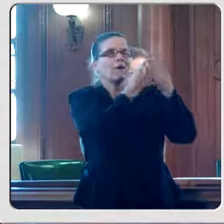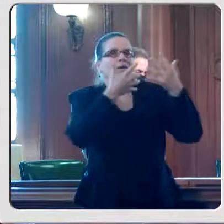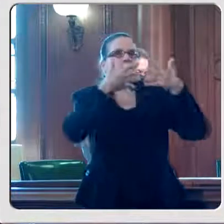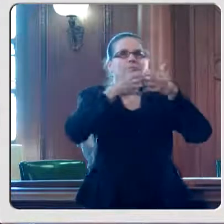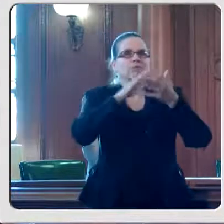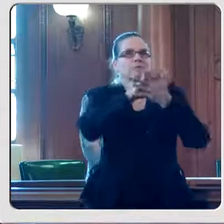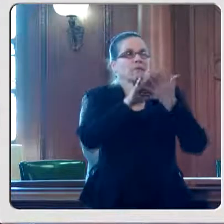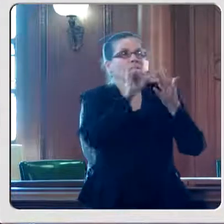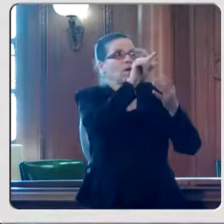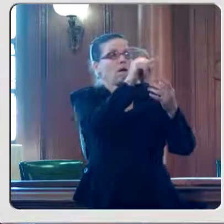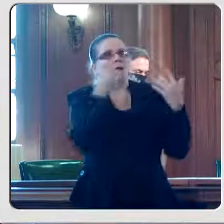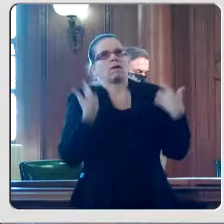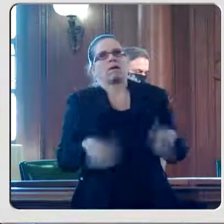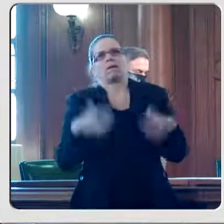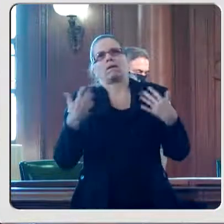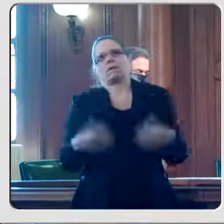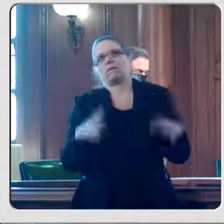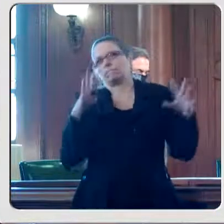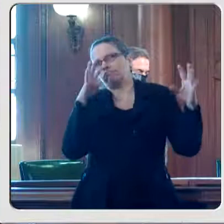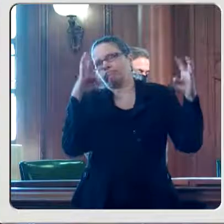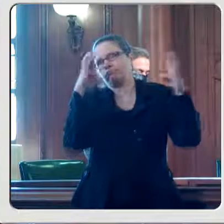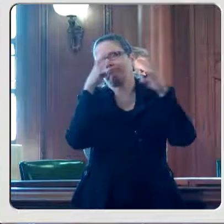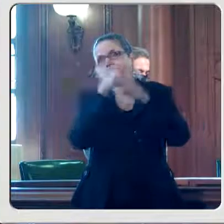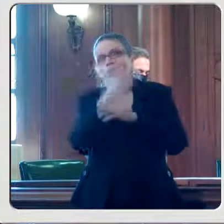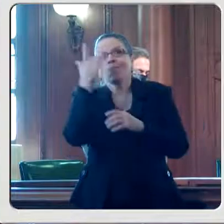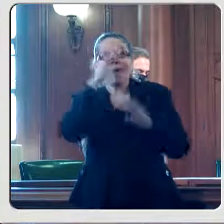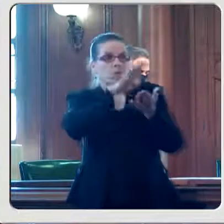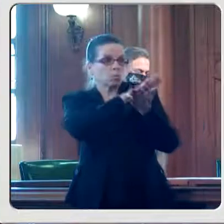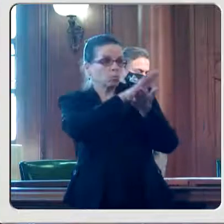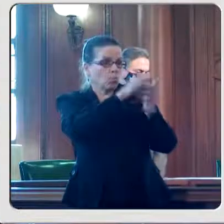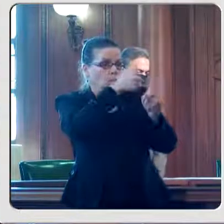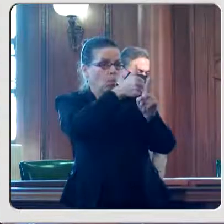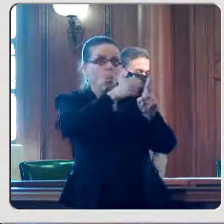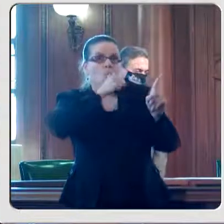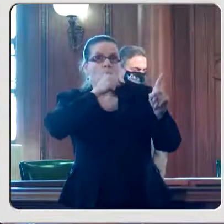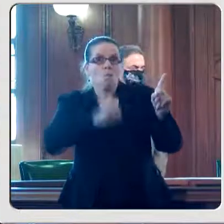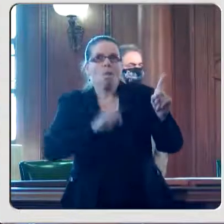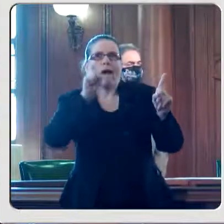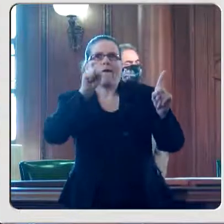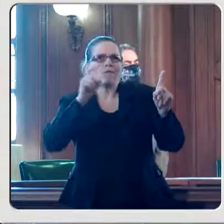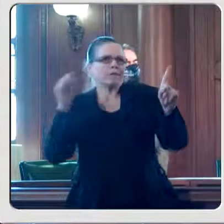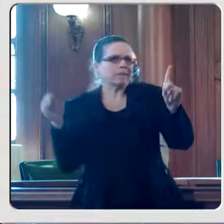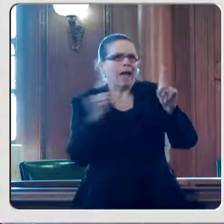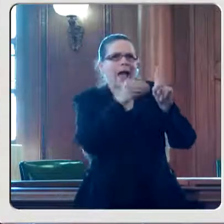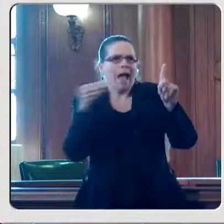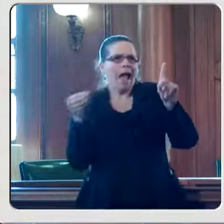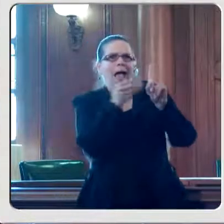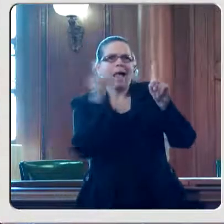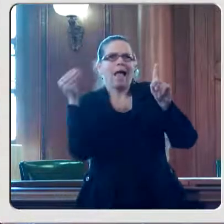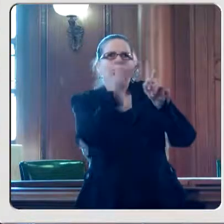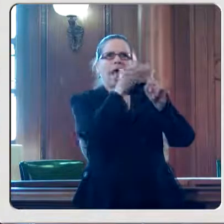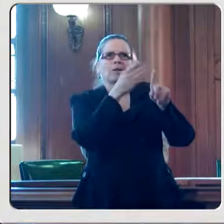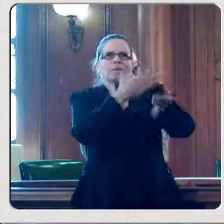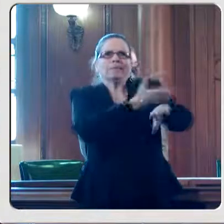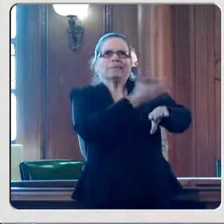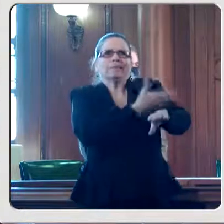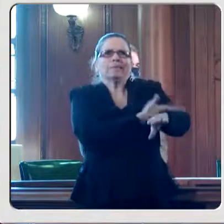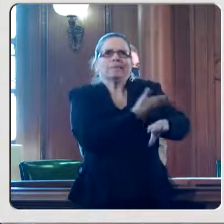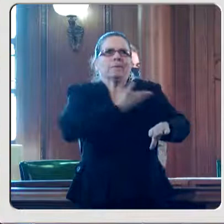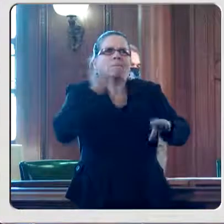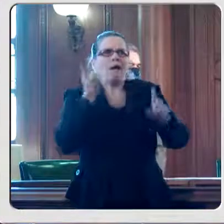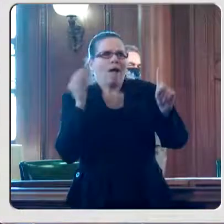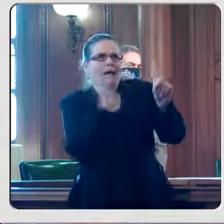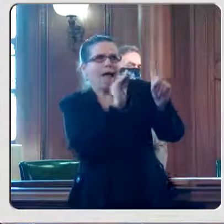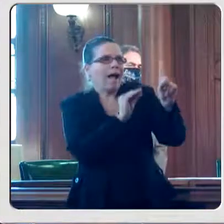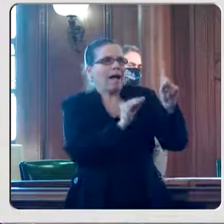because some of our buildings we're using were built in the 1800s. So a lot of complex work. We're really making tremendous progress on